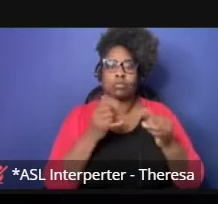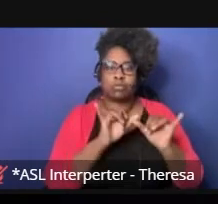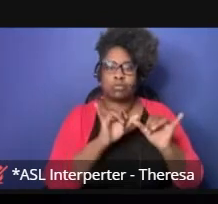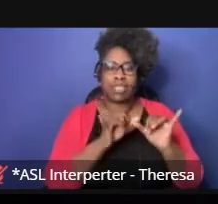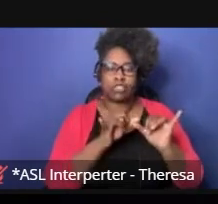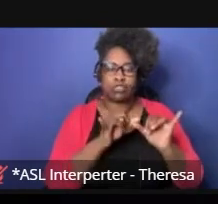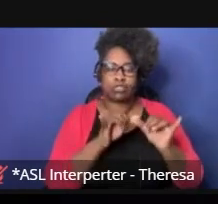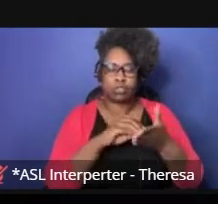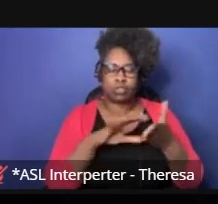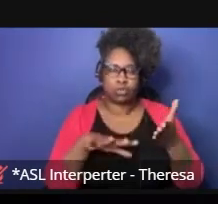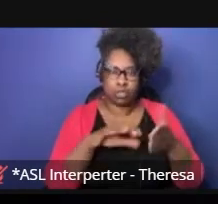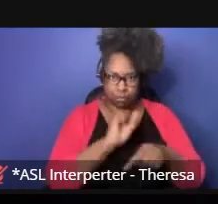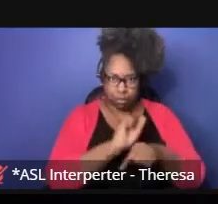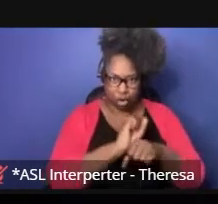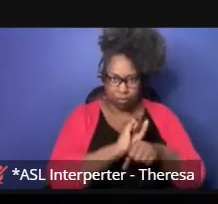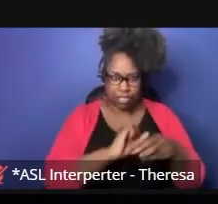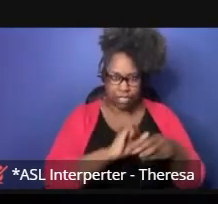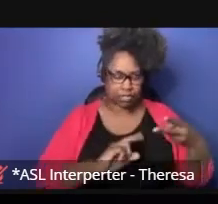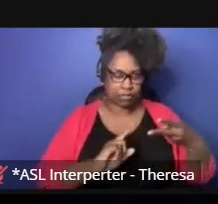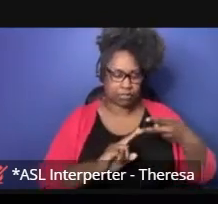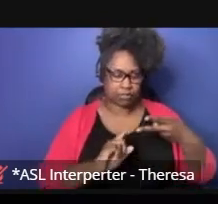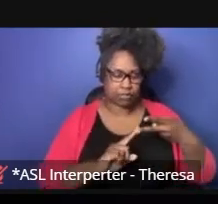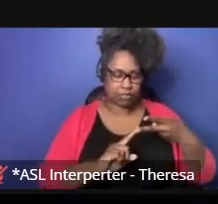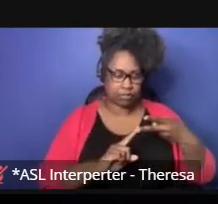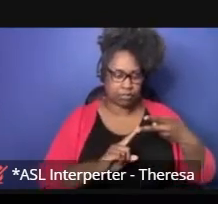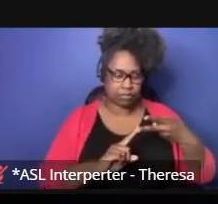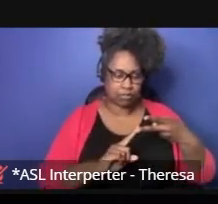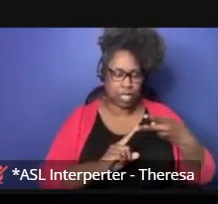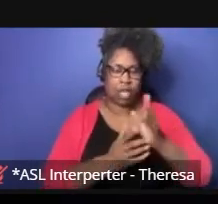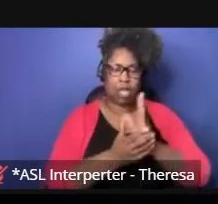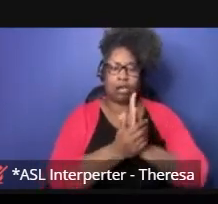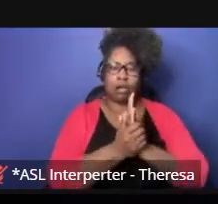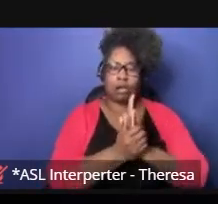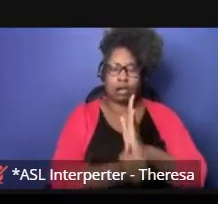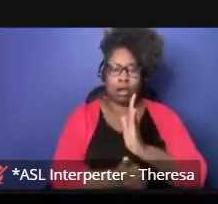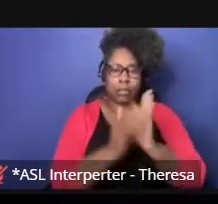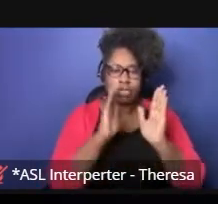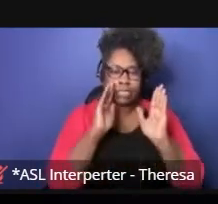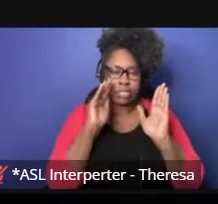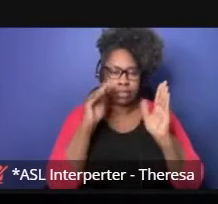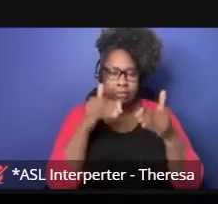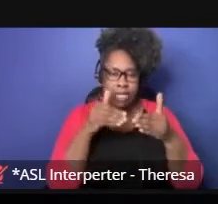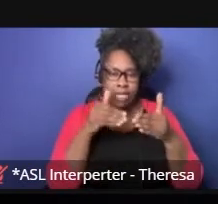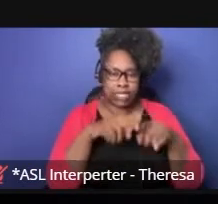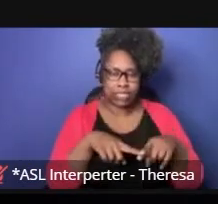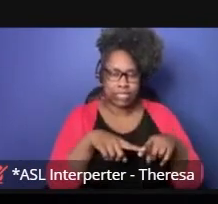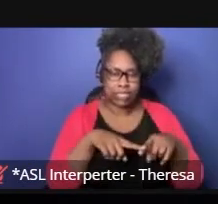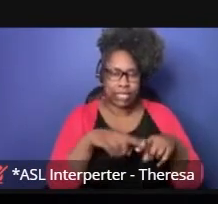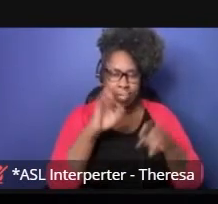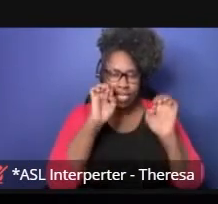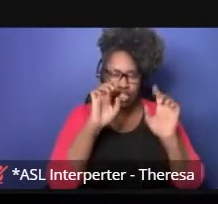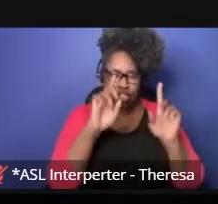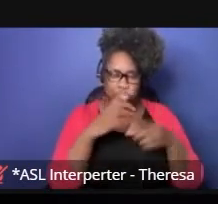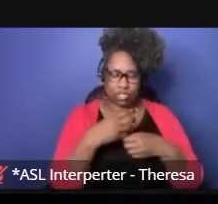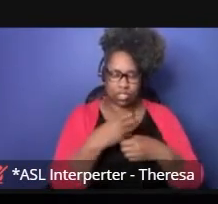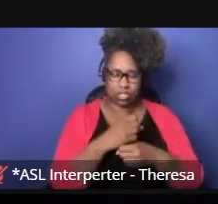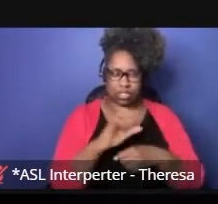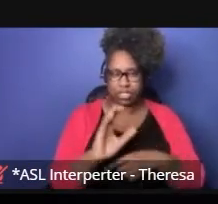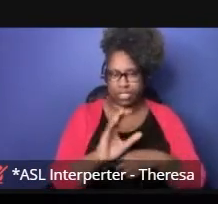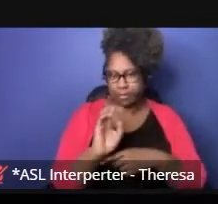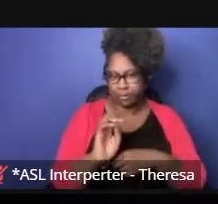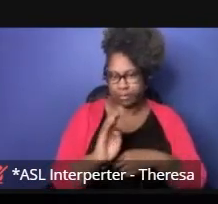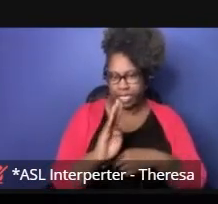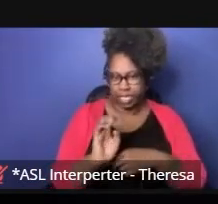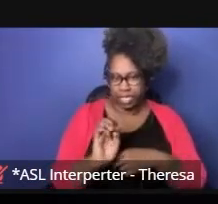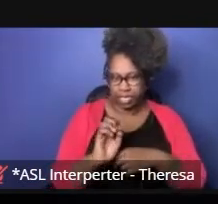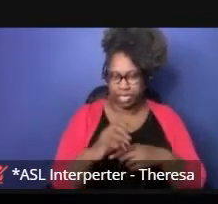performance. And the second is around competency-based education, or CBE. And for a number